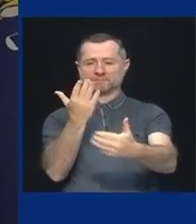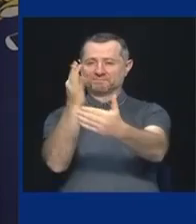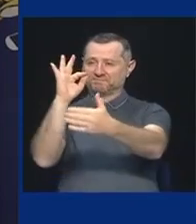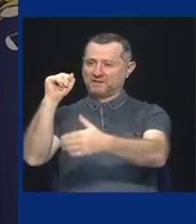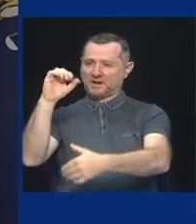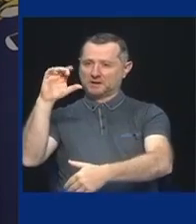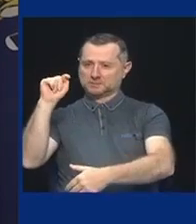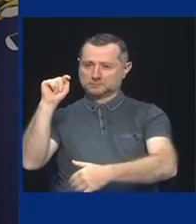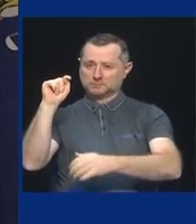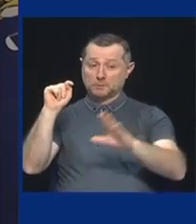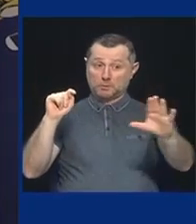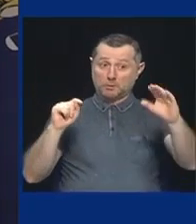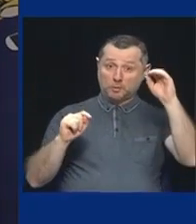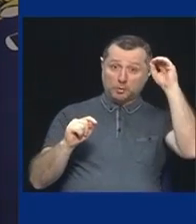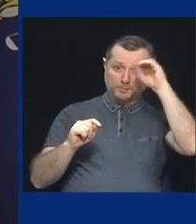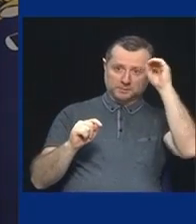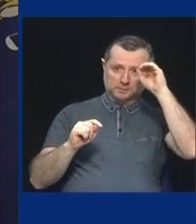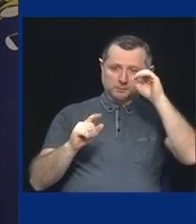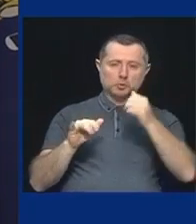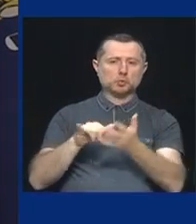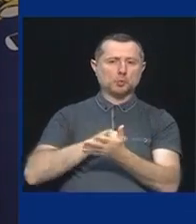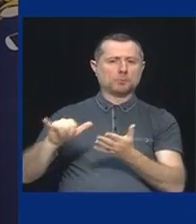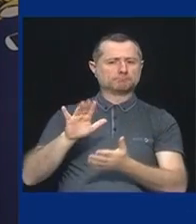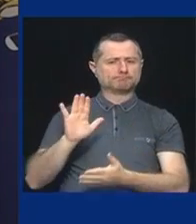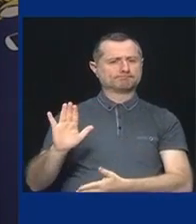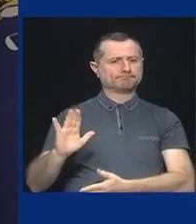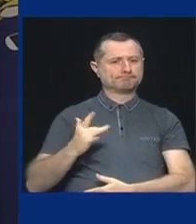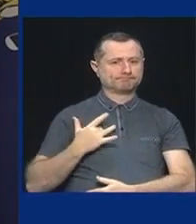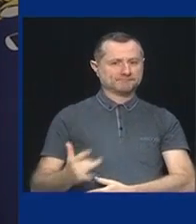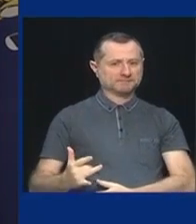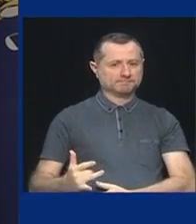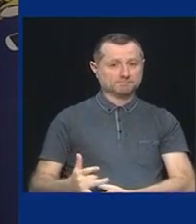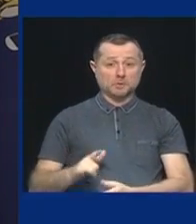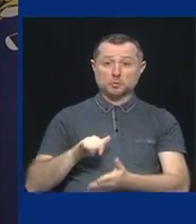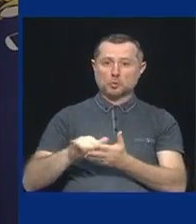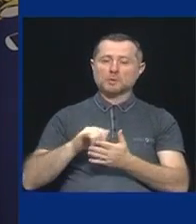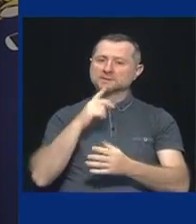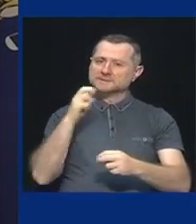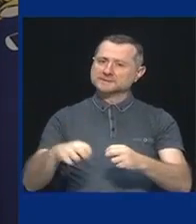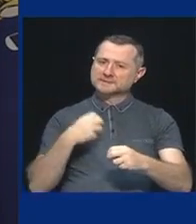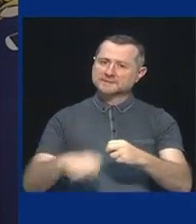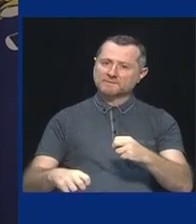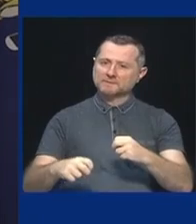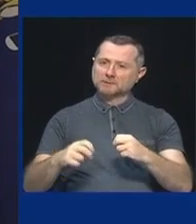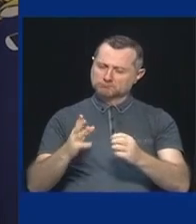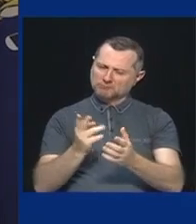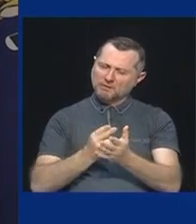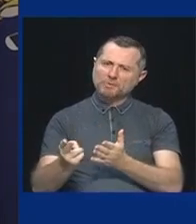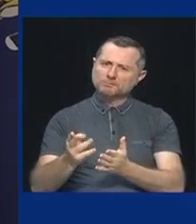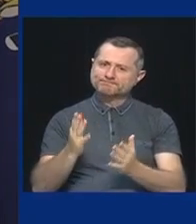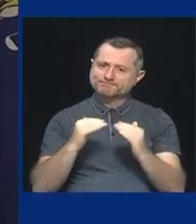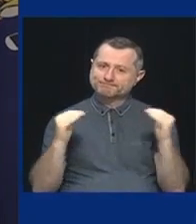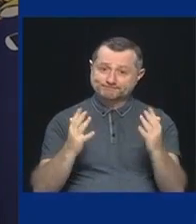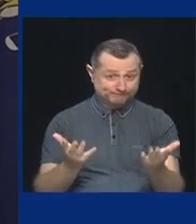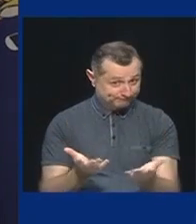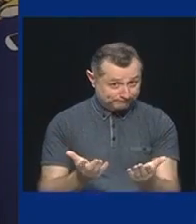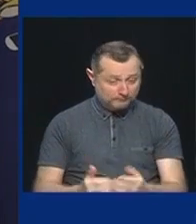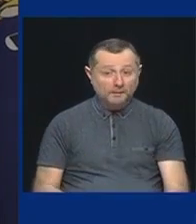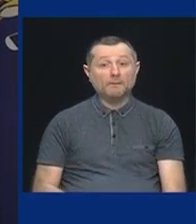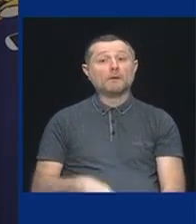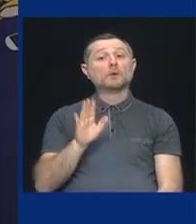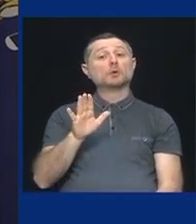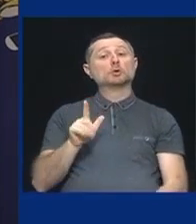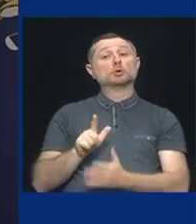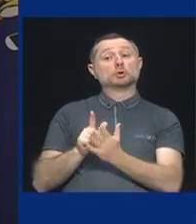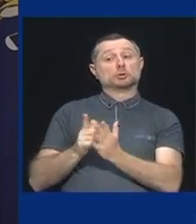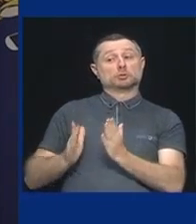heard from him since the allegations were made of sexual harassment. The Attorney General did a report on complaints made against me by certain women for my